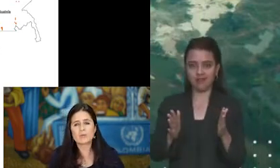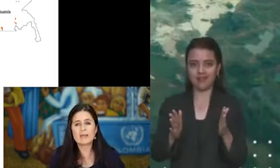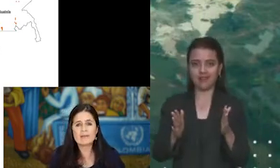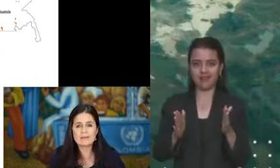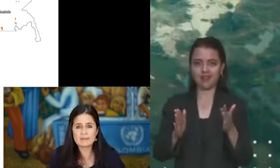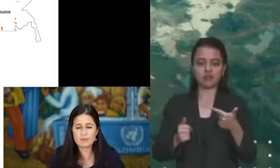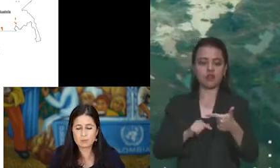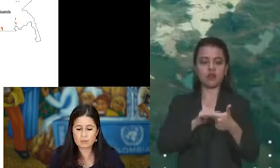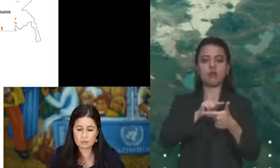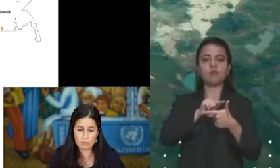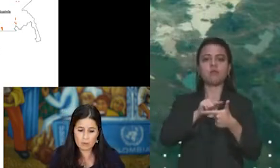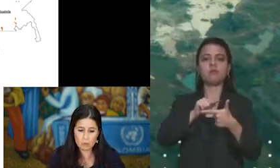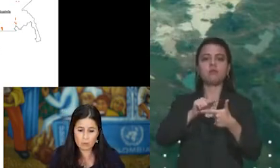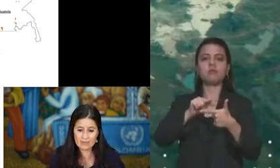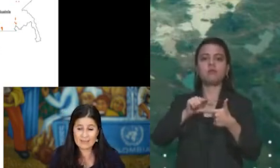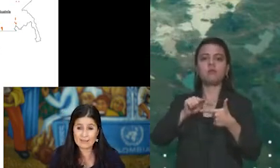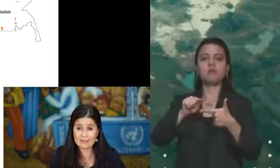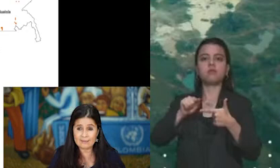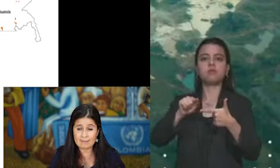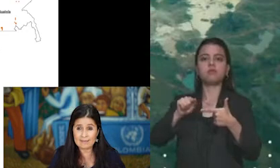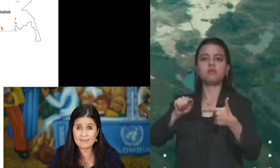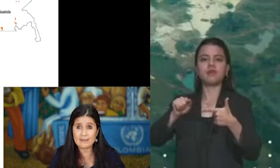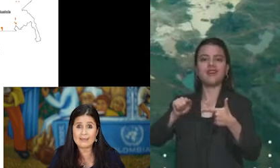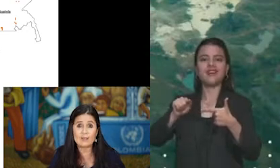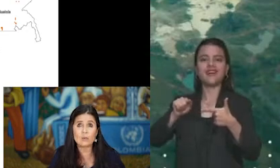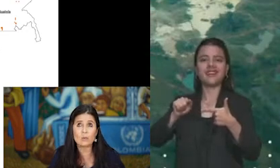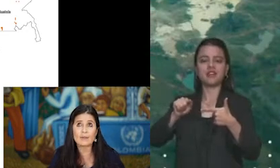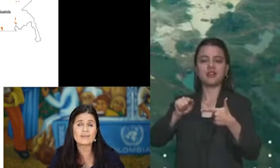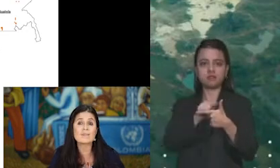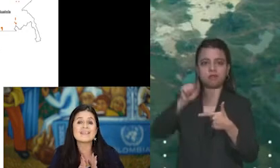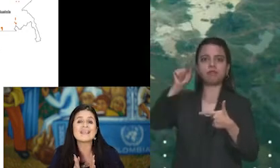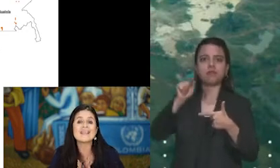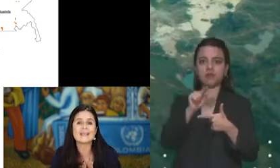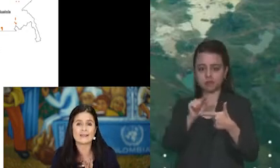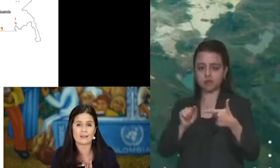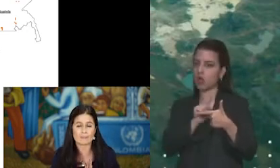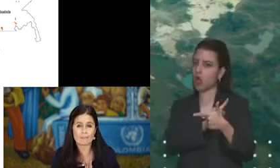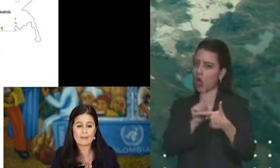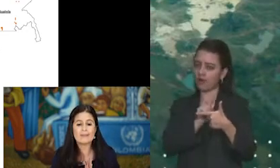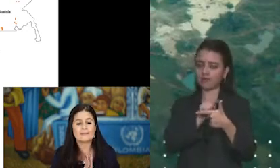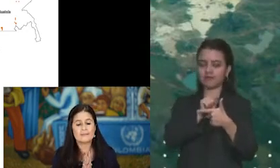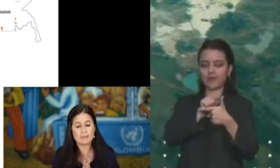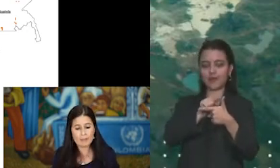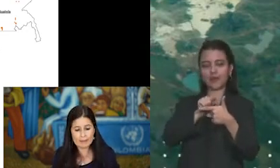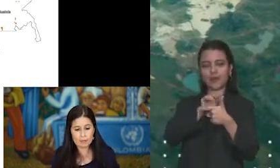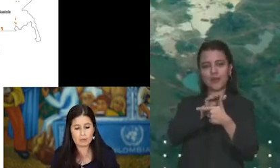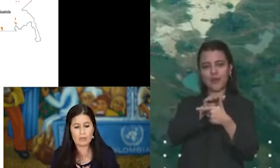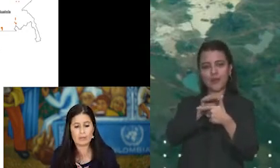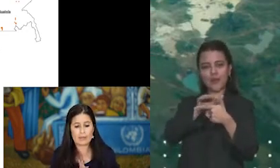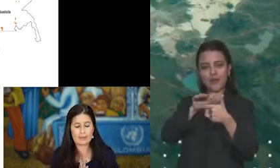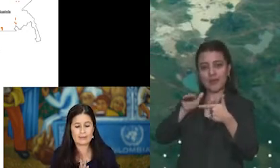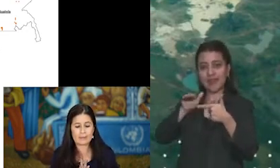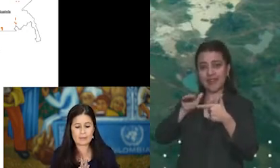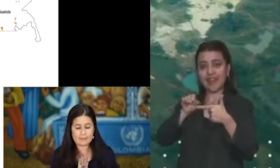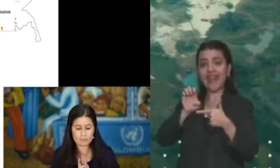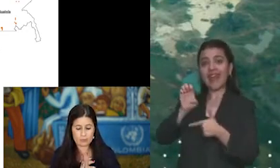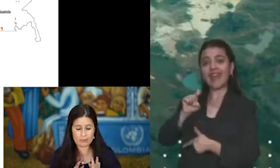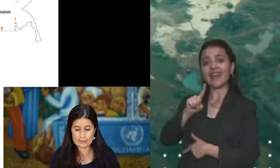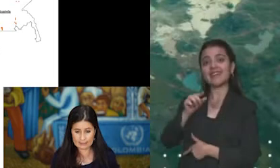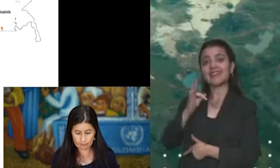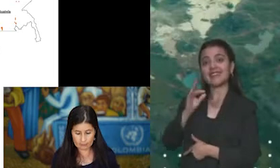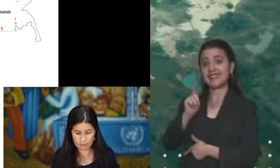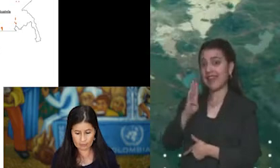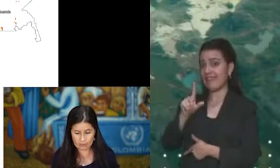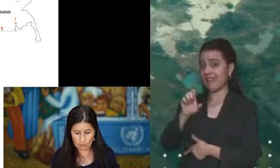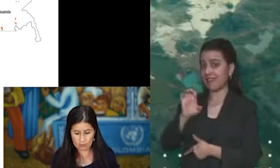is evidence of alluvial exploitation that are stable. They are still within an area. However, it is important to